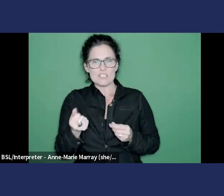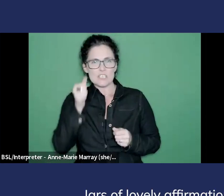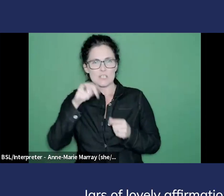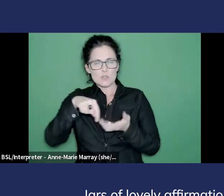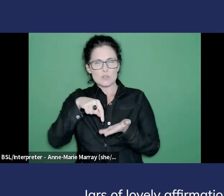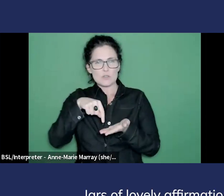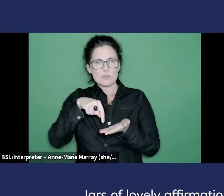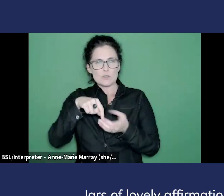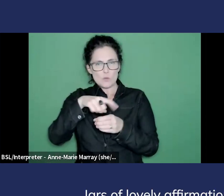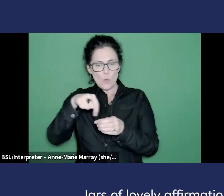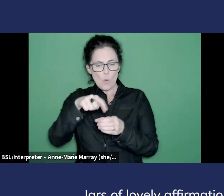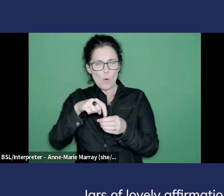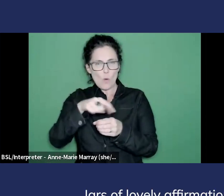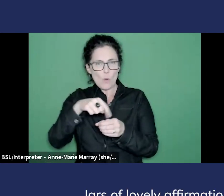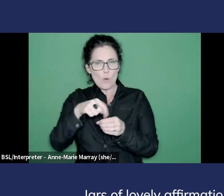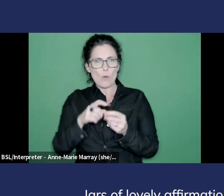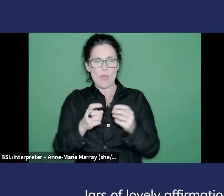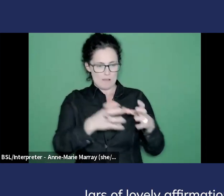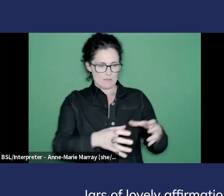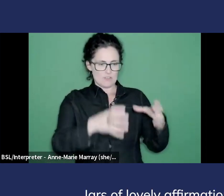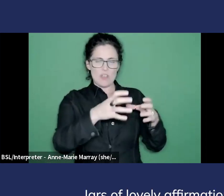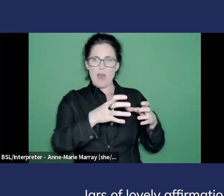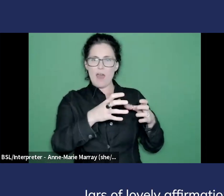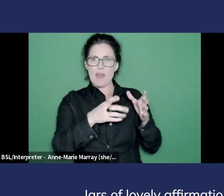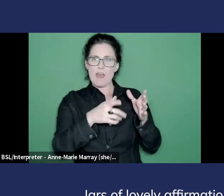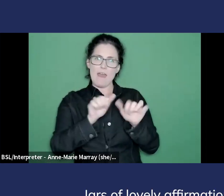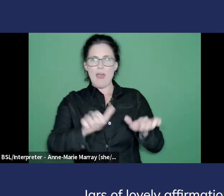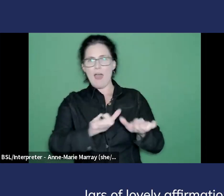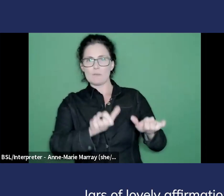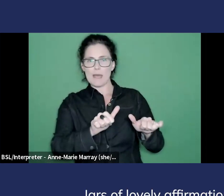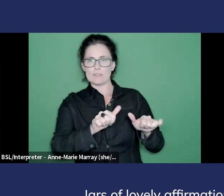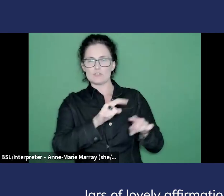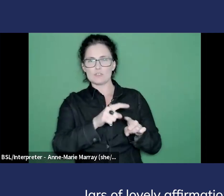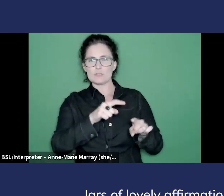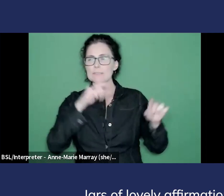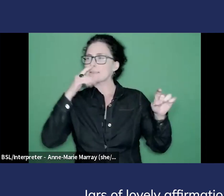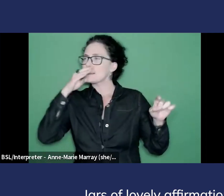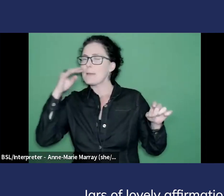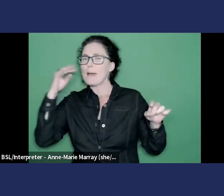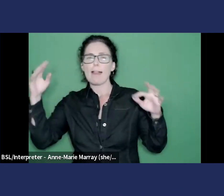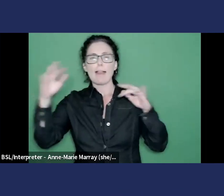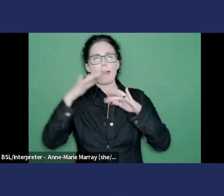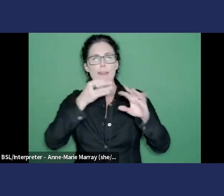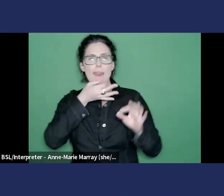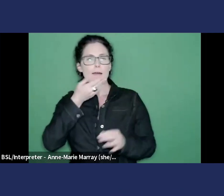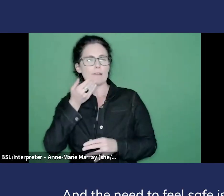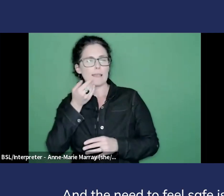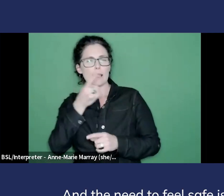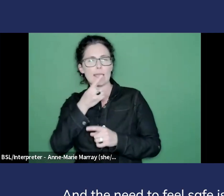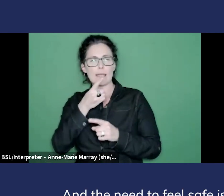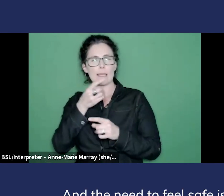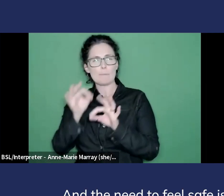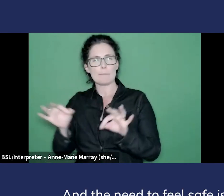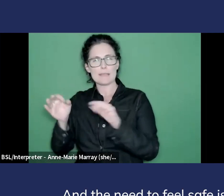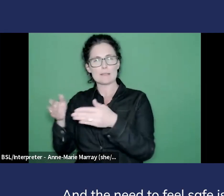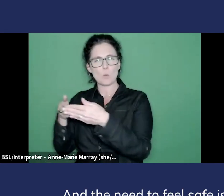well. Jar of lovely affirmations, soothing, relaxing smells that promote safety in the peace corner. And